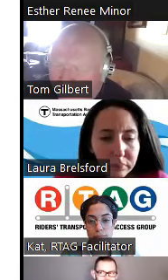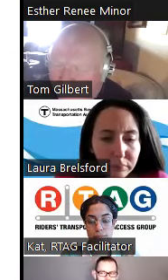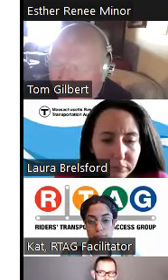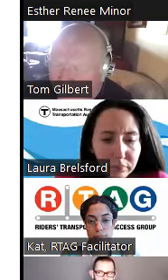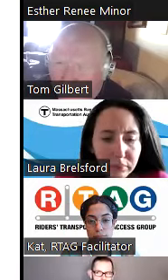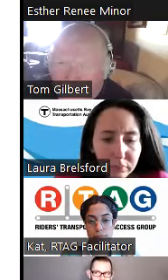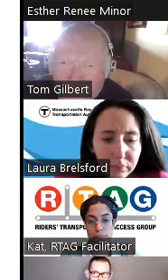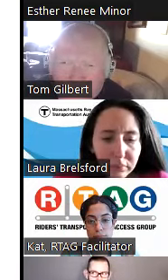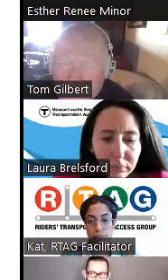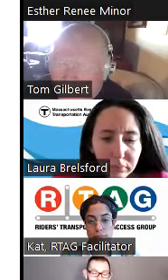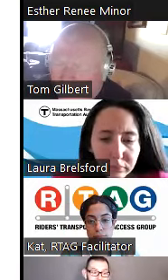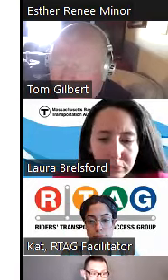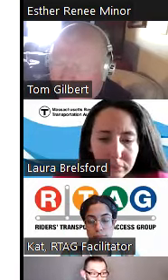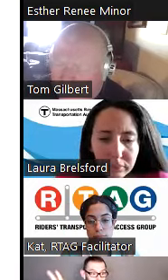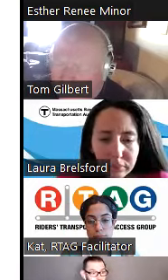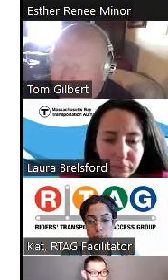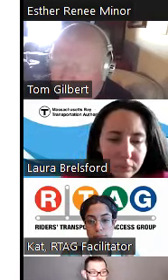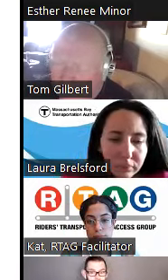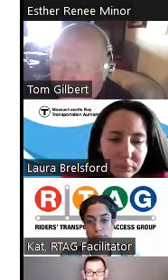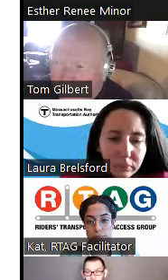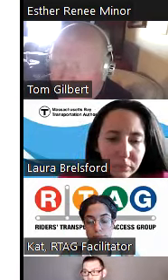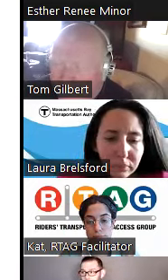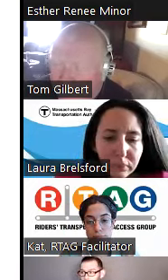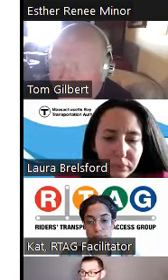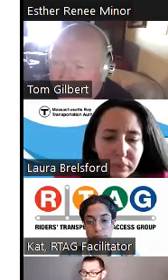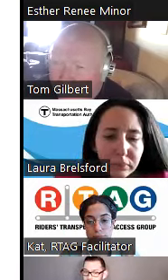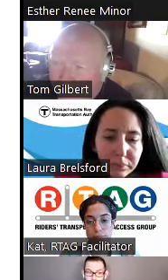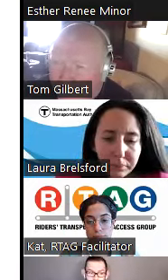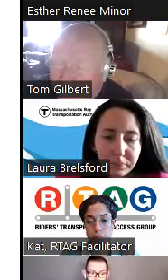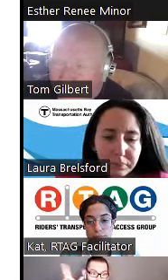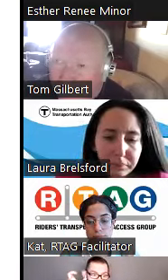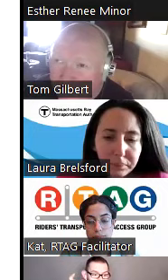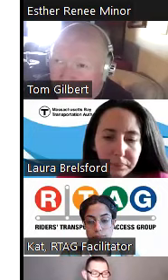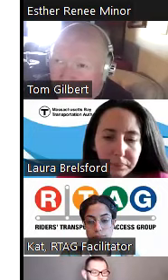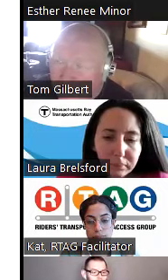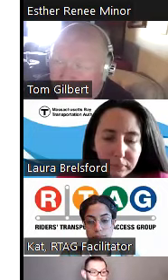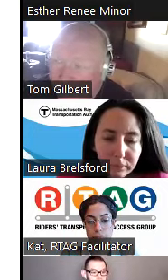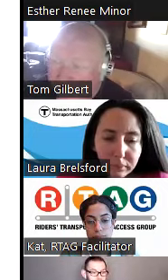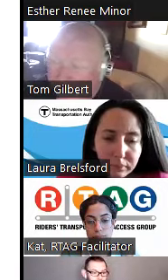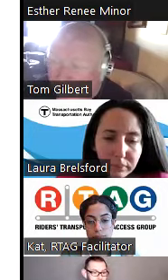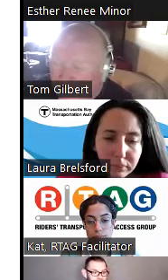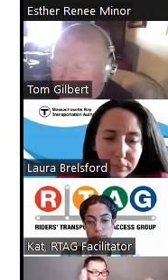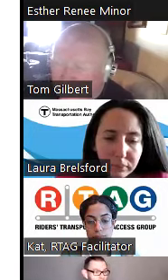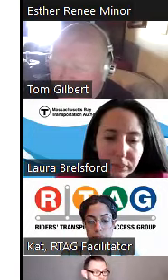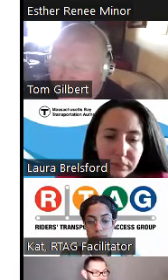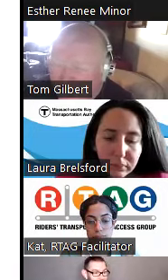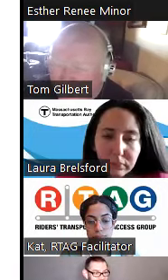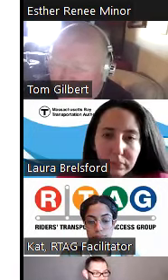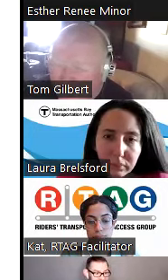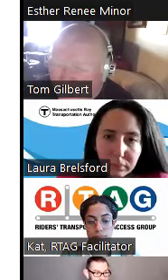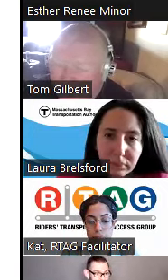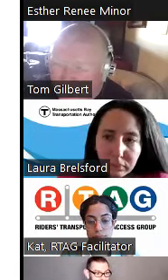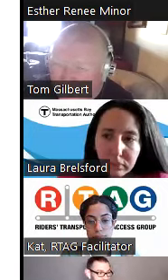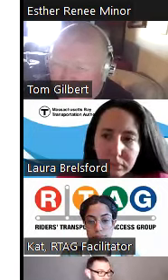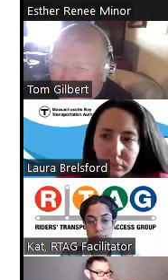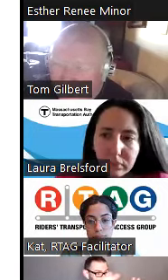and also have some signs in the station at the same time saying that, I think that would be